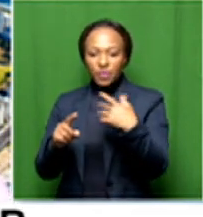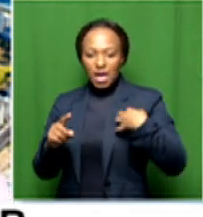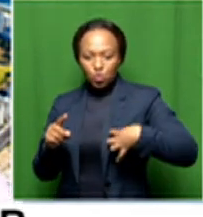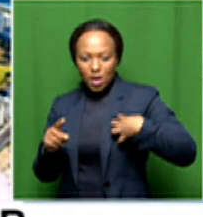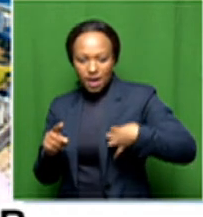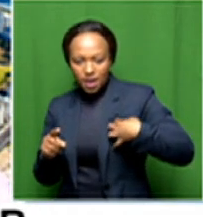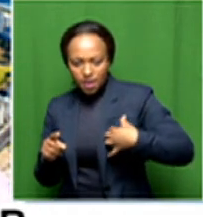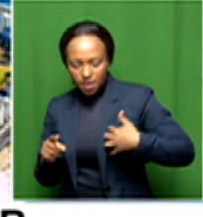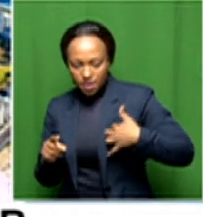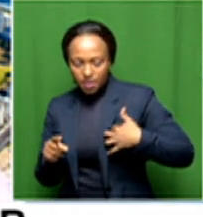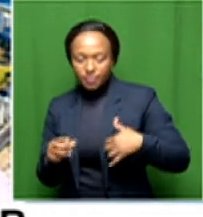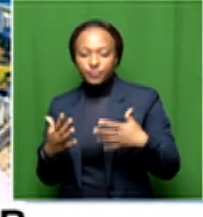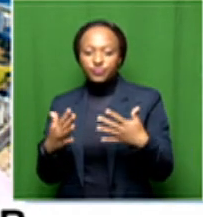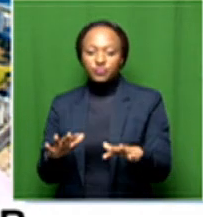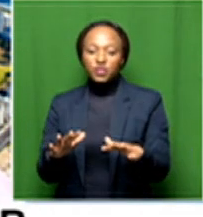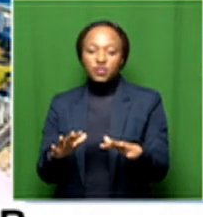Ekurhuleni